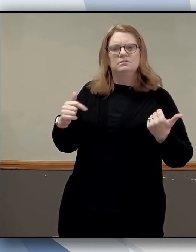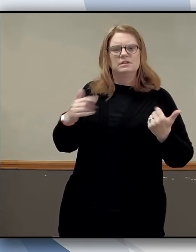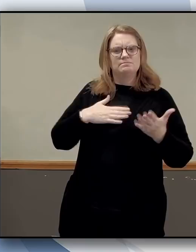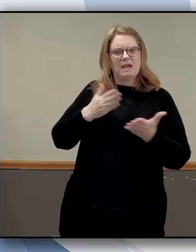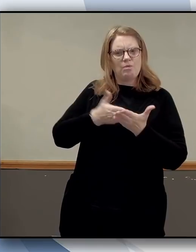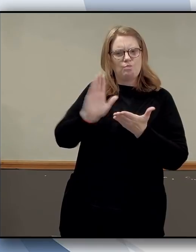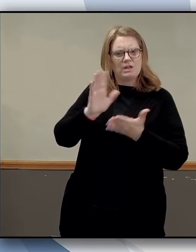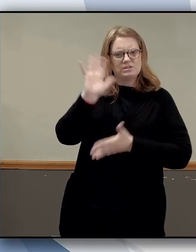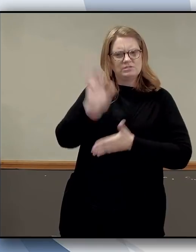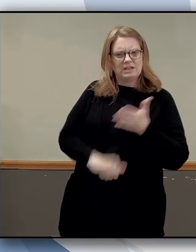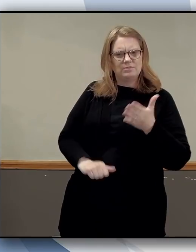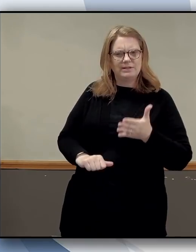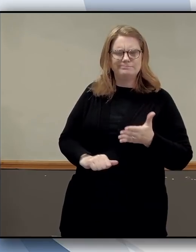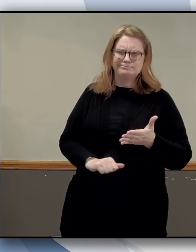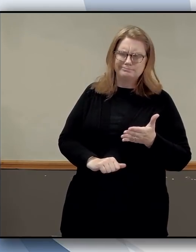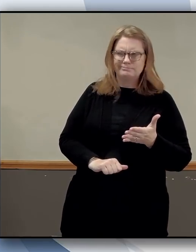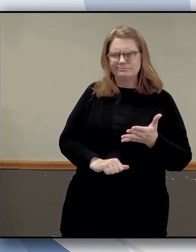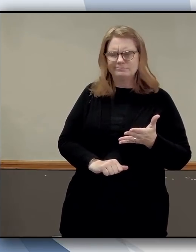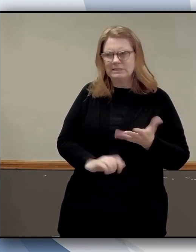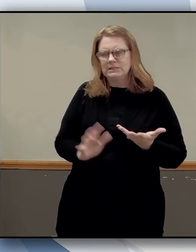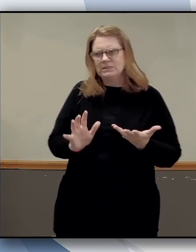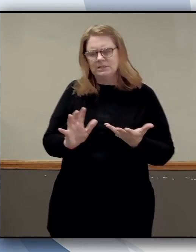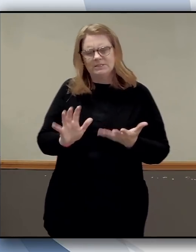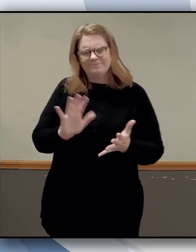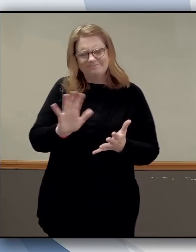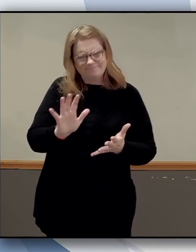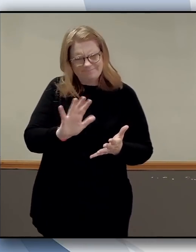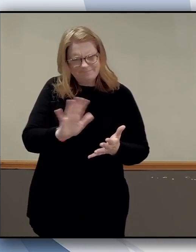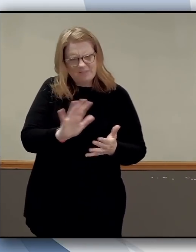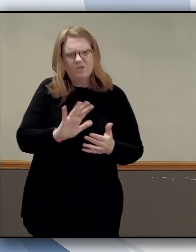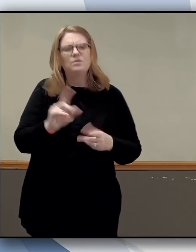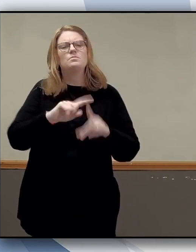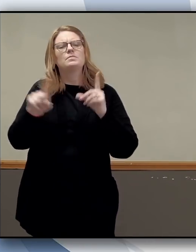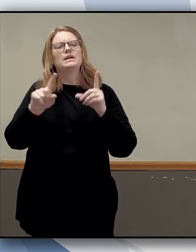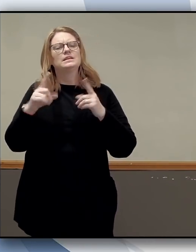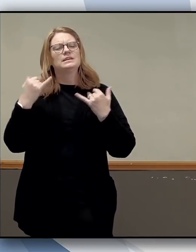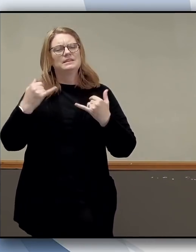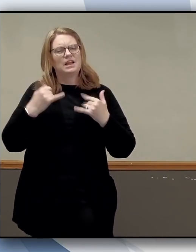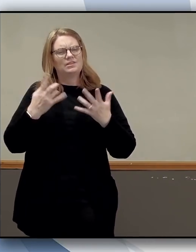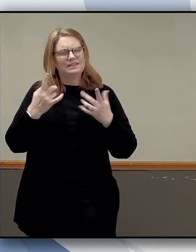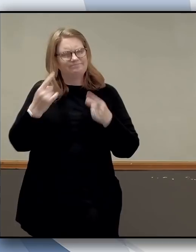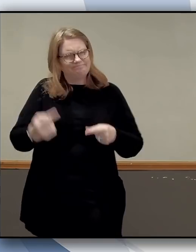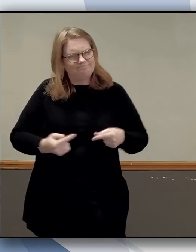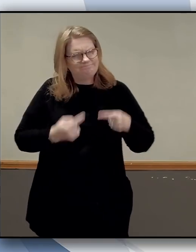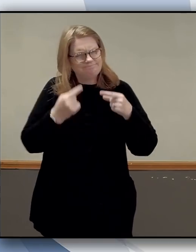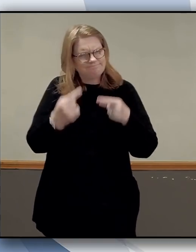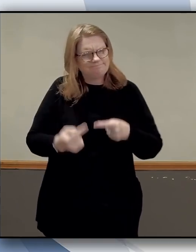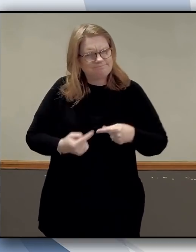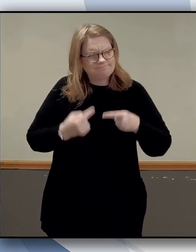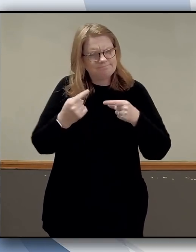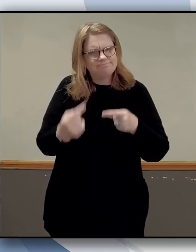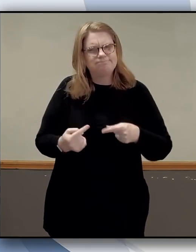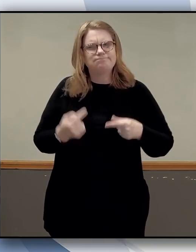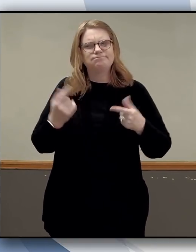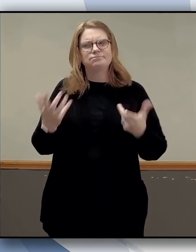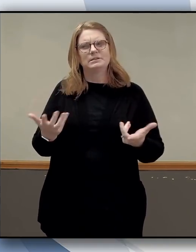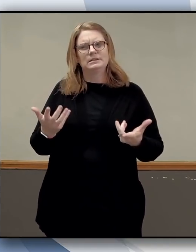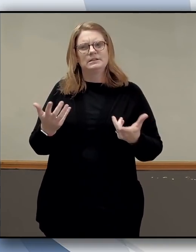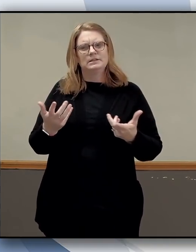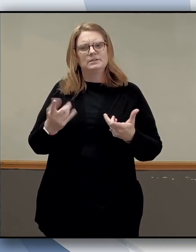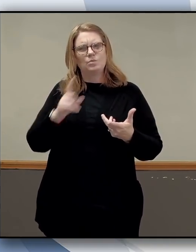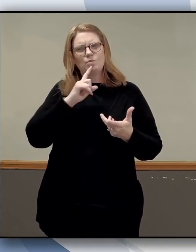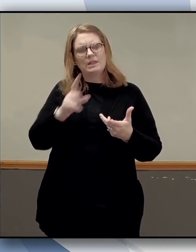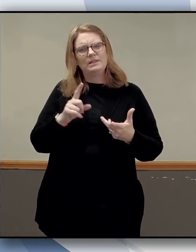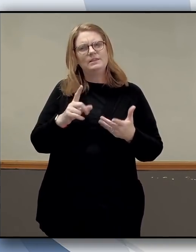important than ever, as we navigate and through these challenging times, that we find a new center,